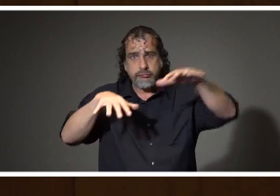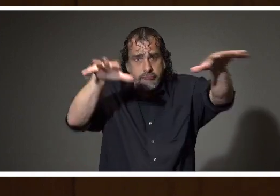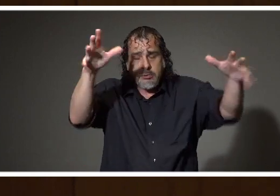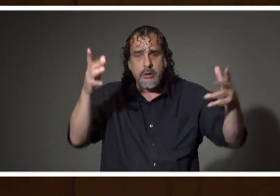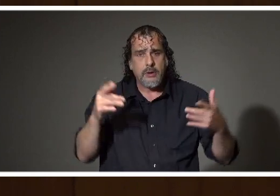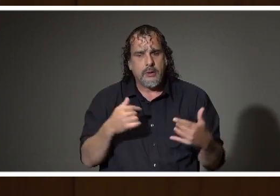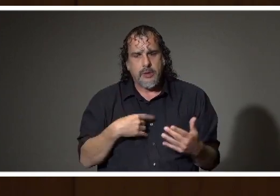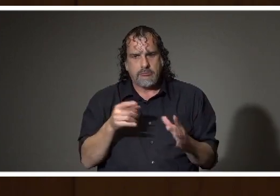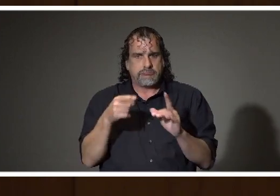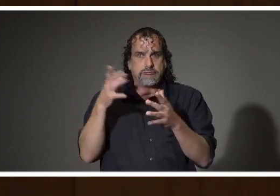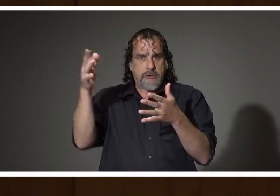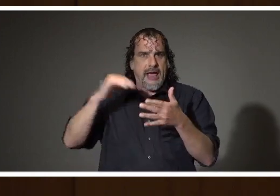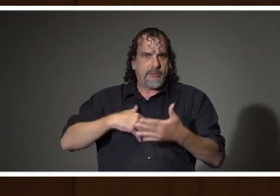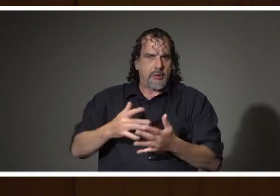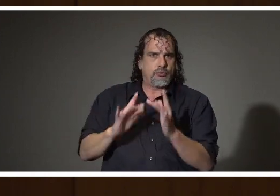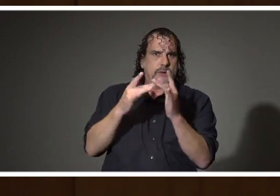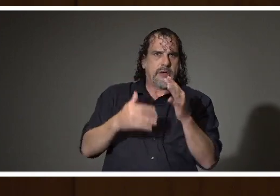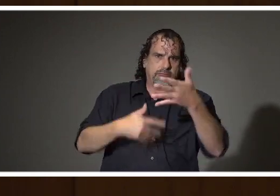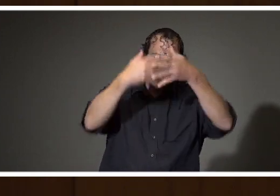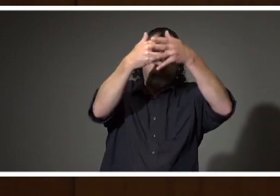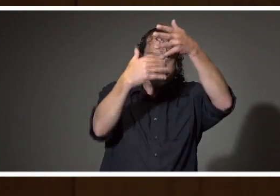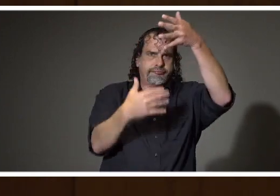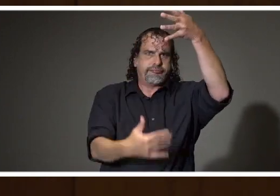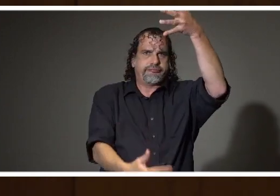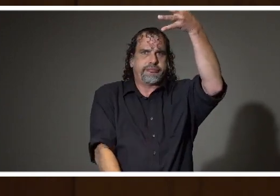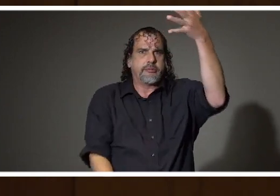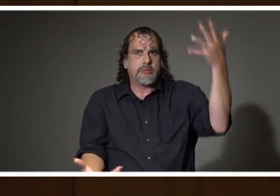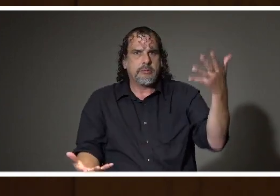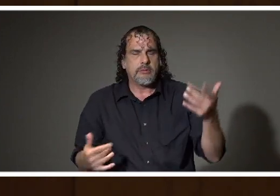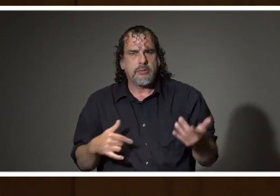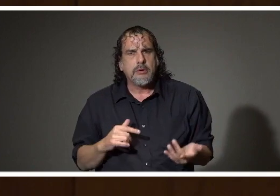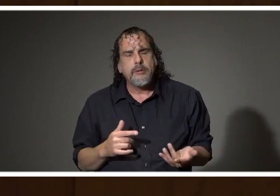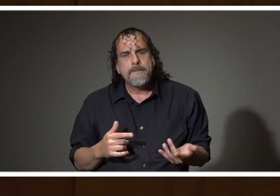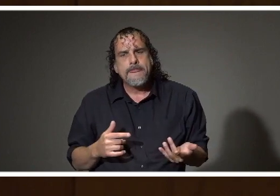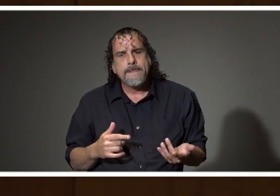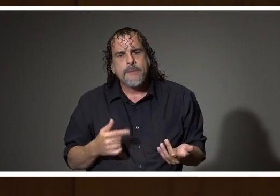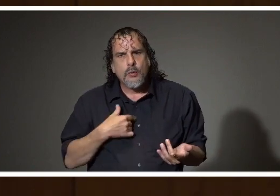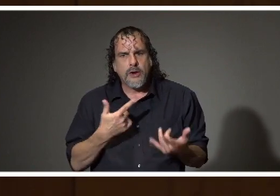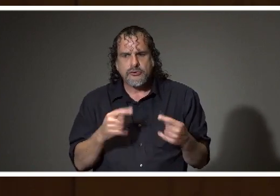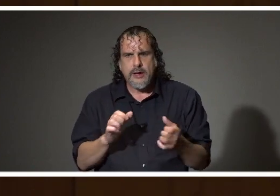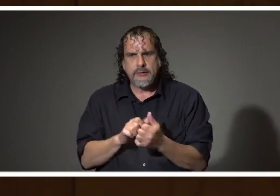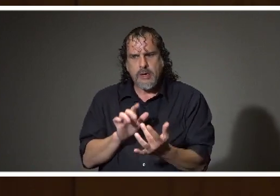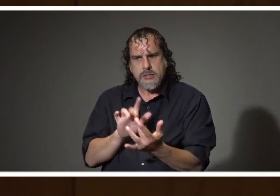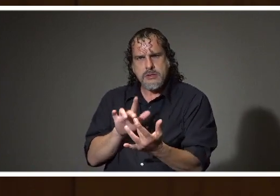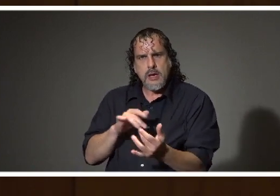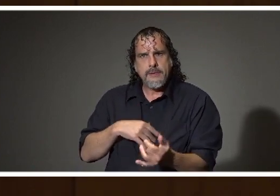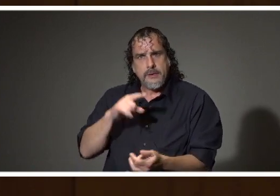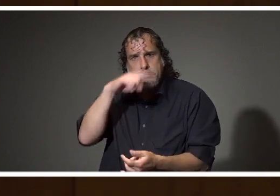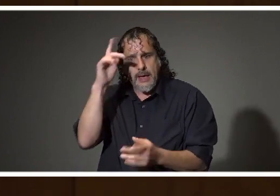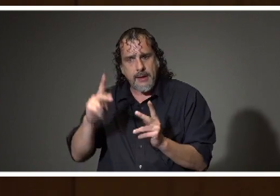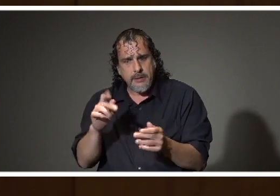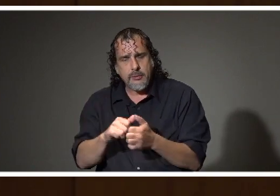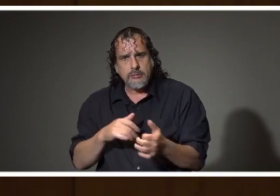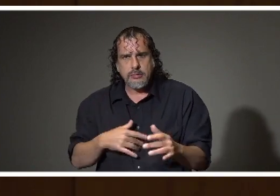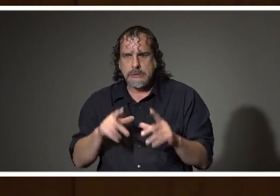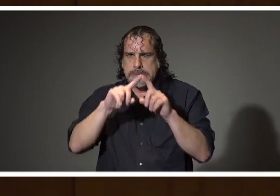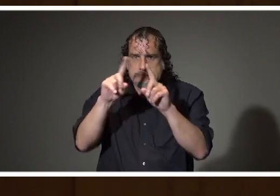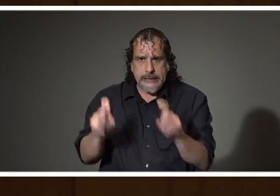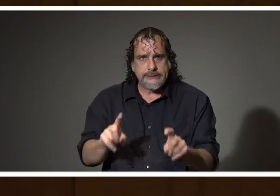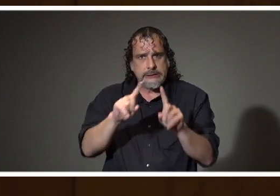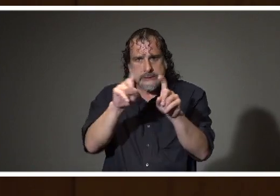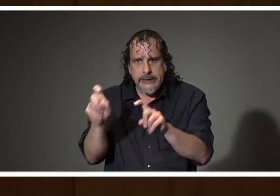know that we have one of our major focuses making sure that we try to reach the African American community regard to testing,